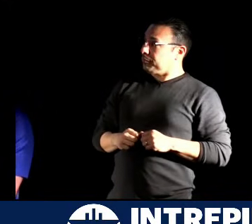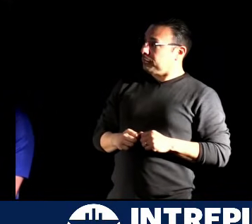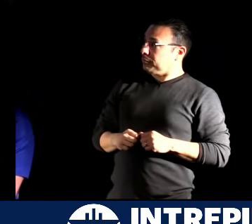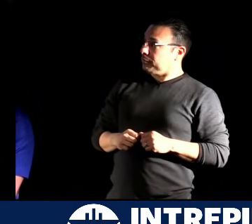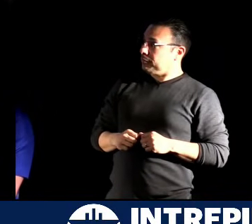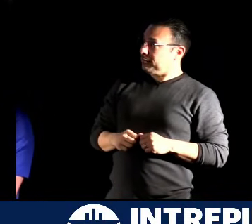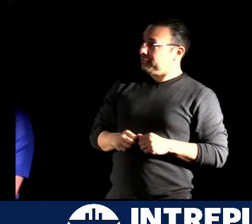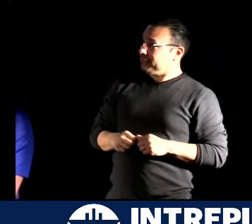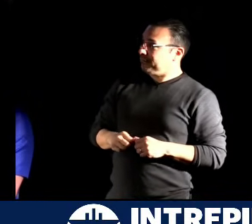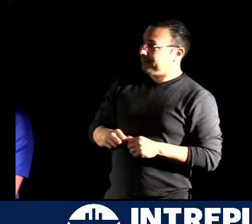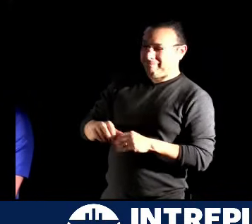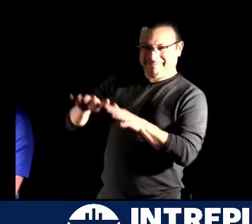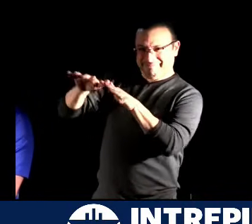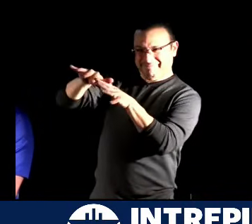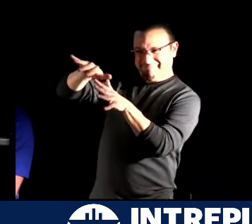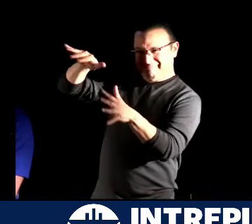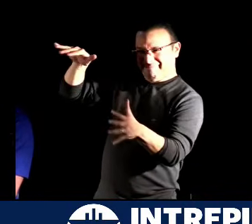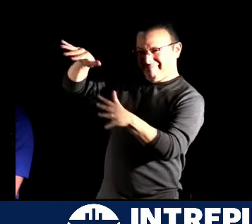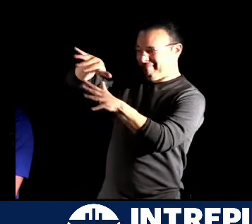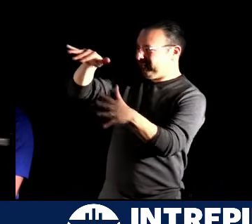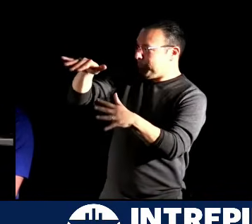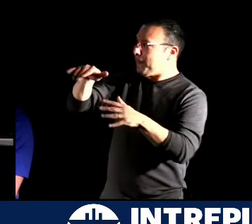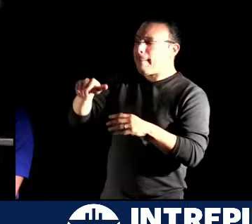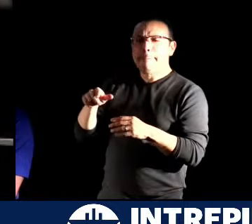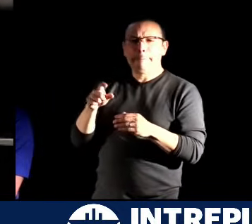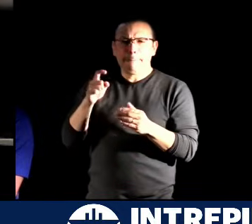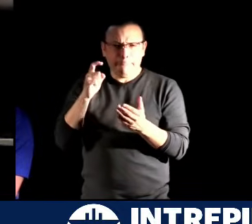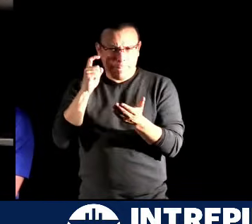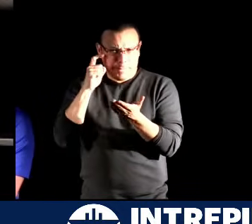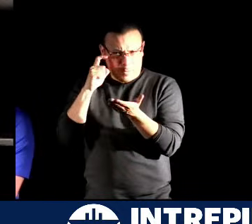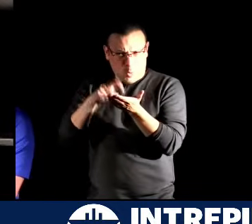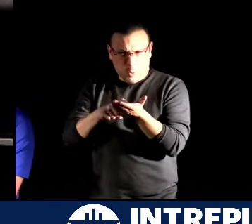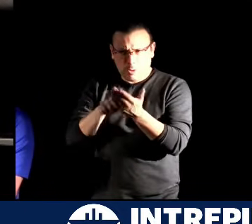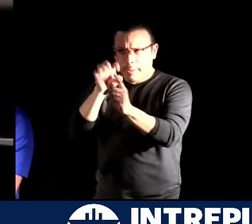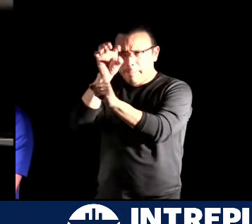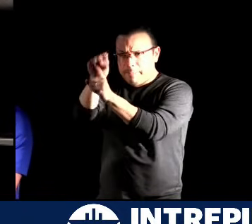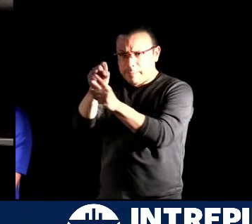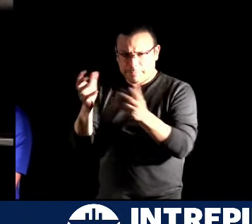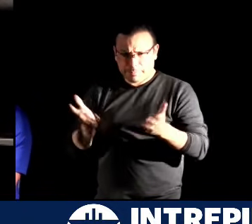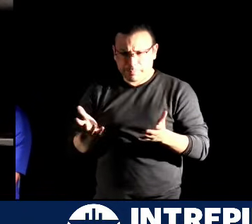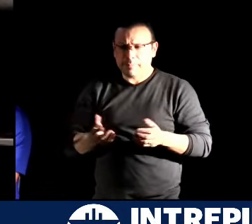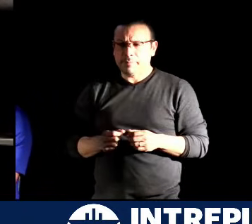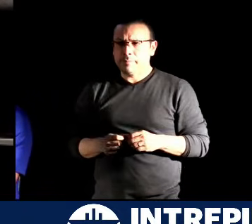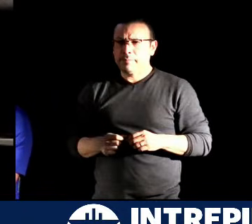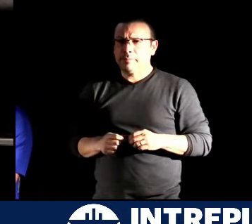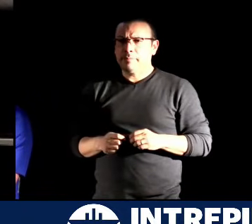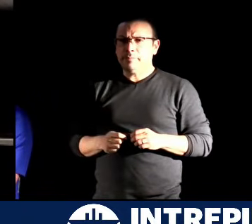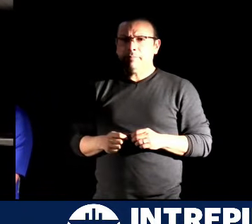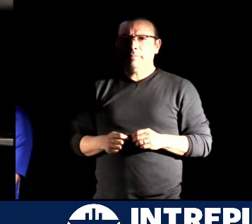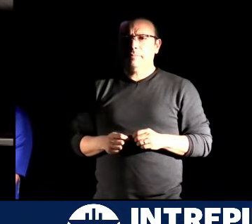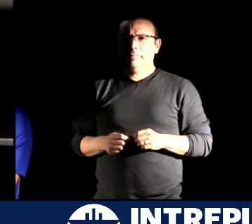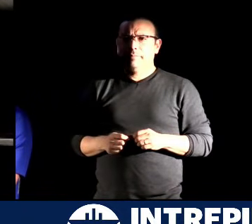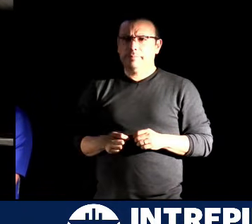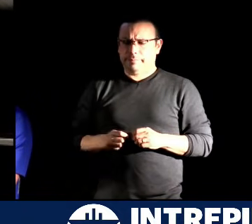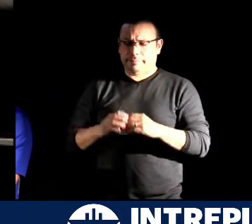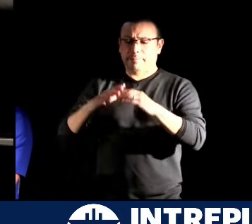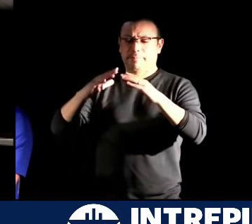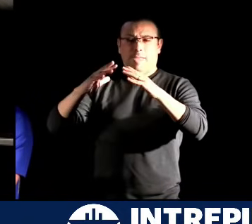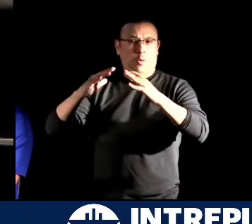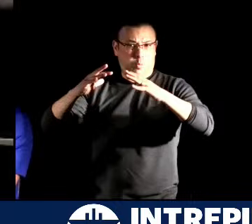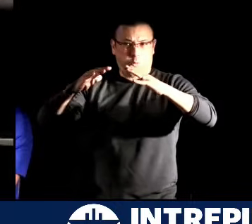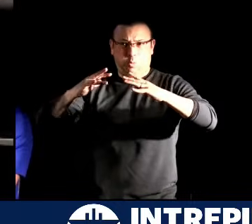look at the sun here, lower down, what we are seeing is that the solar